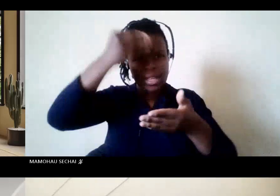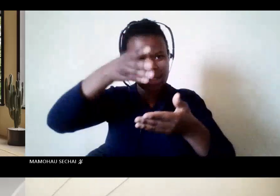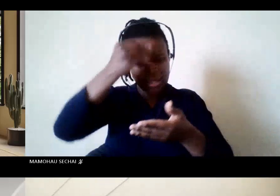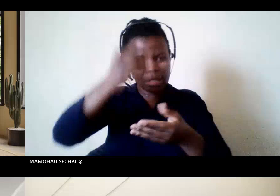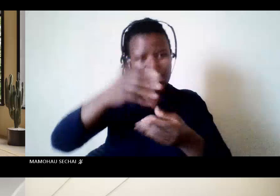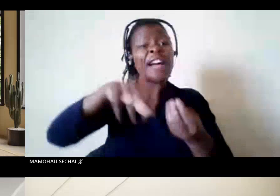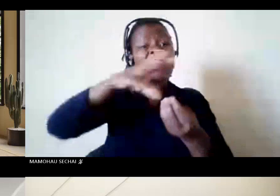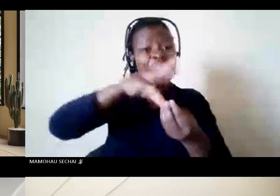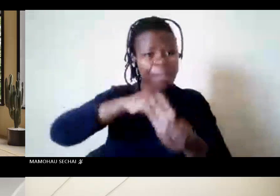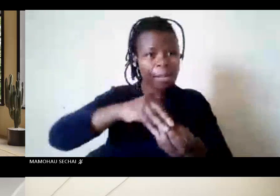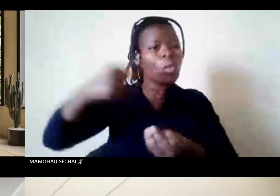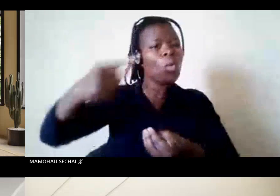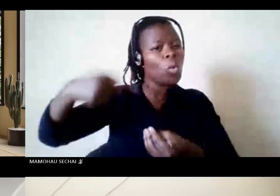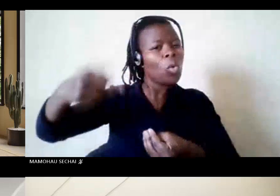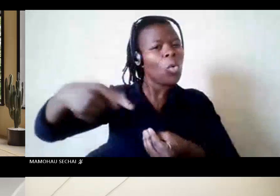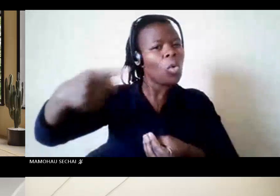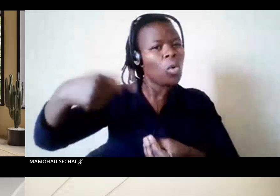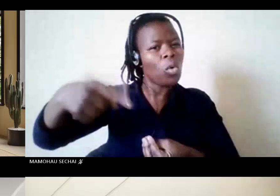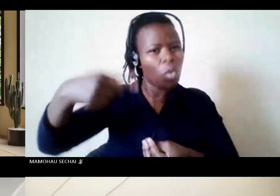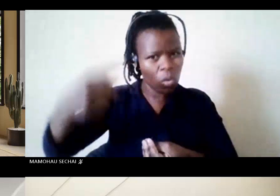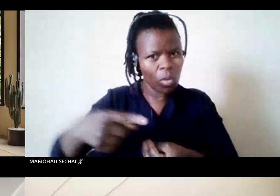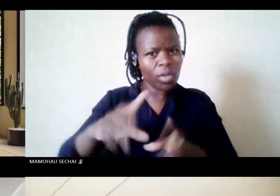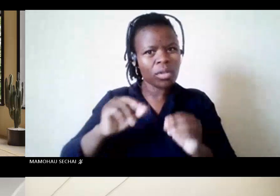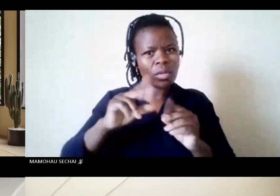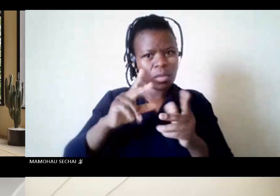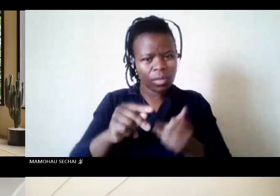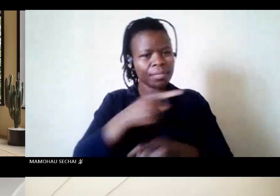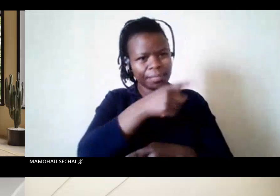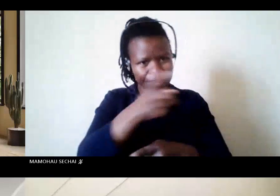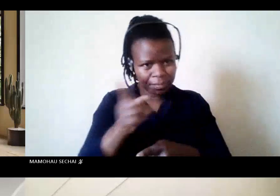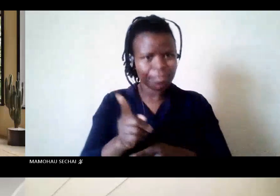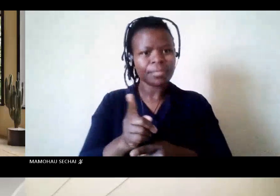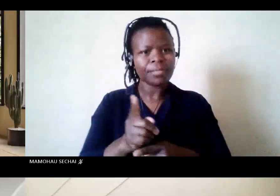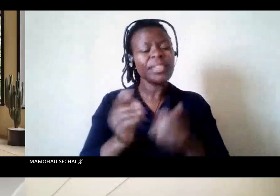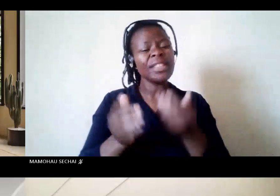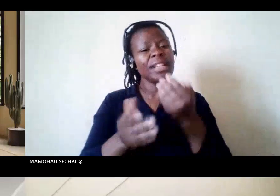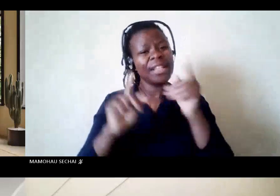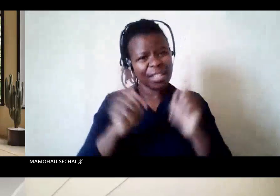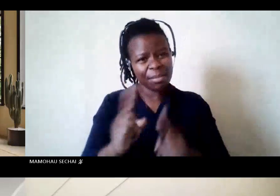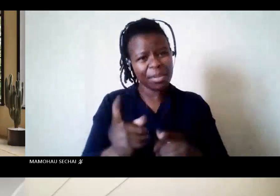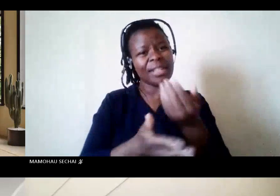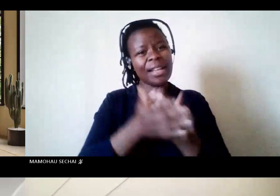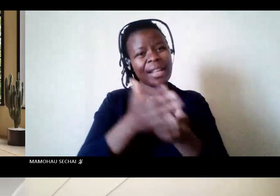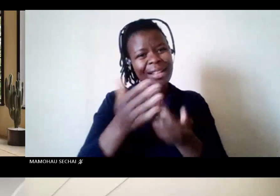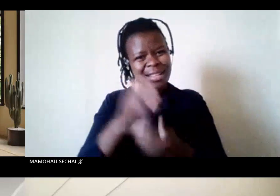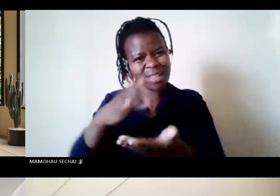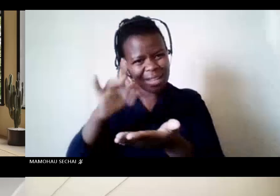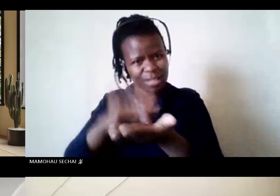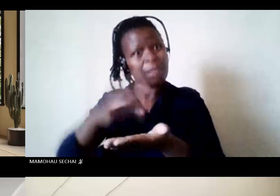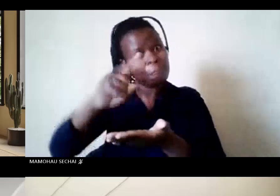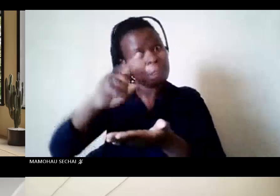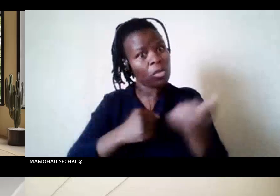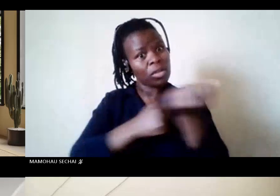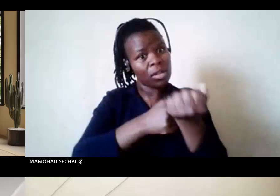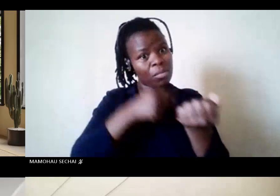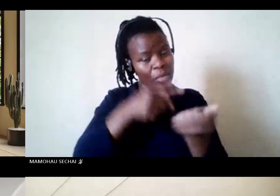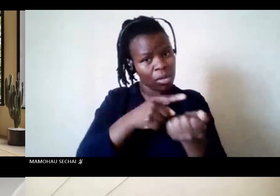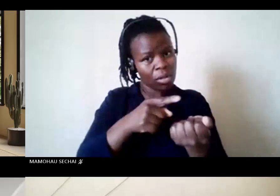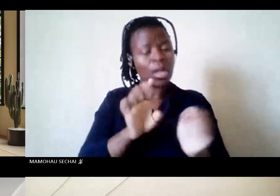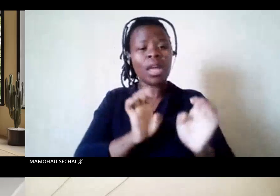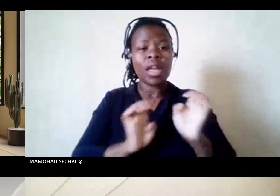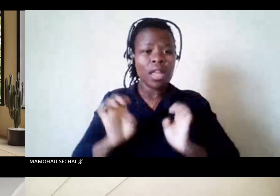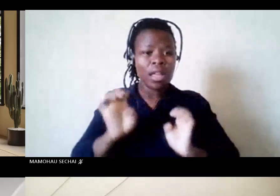looking to caregivers at the special care centers for that sort of support, the emotional